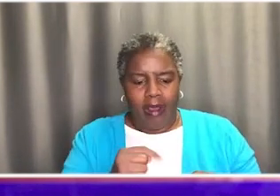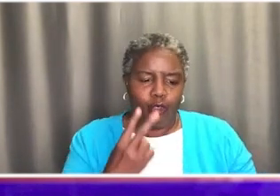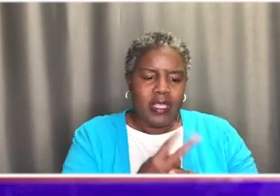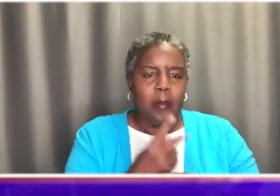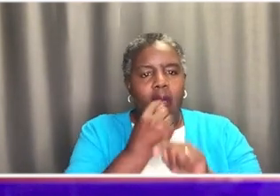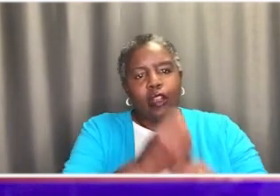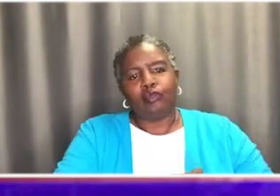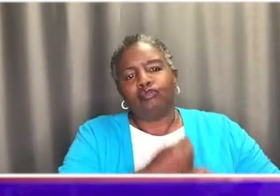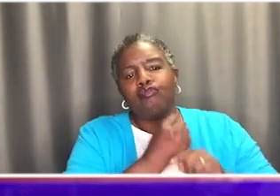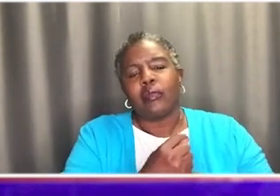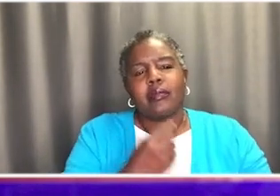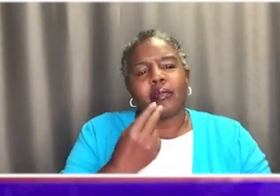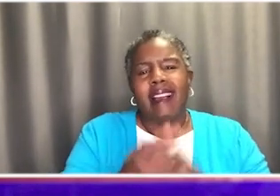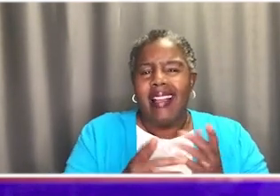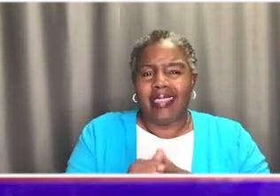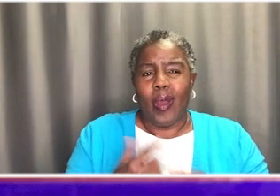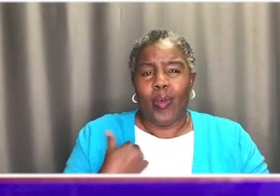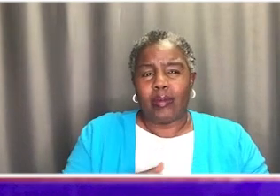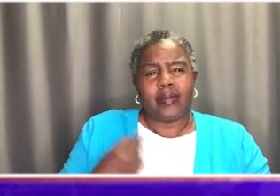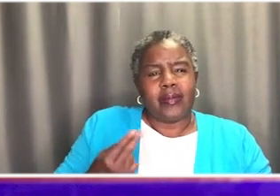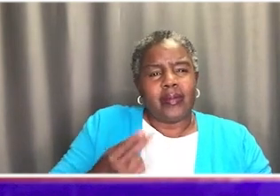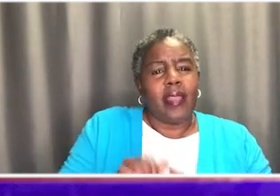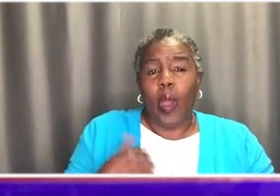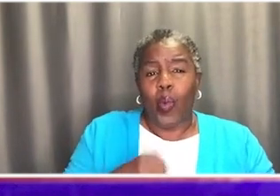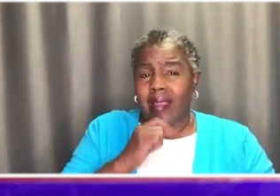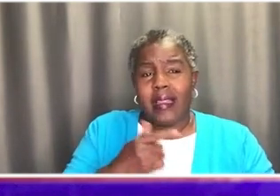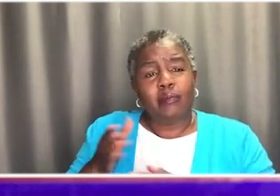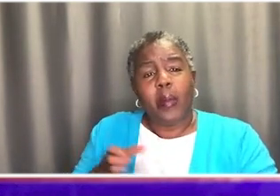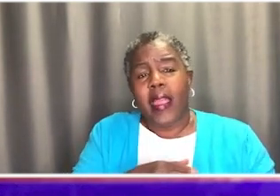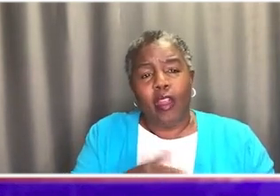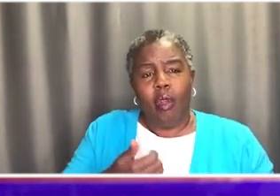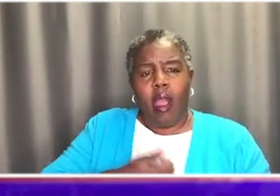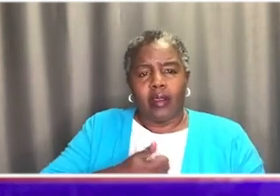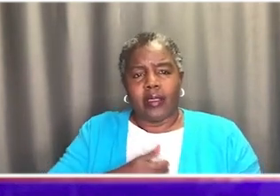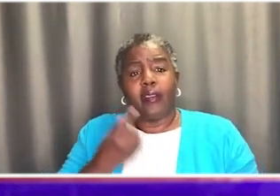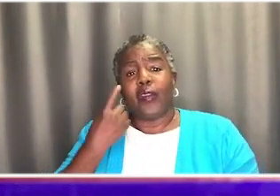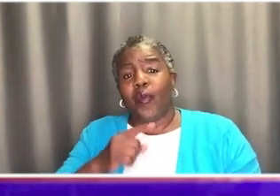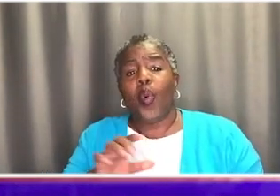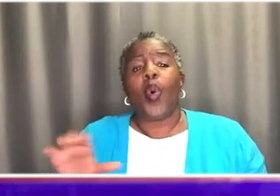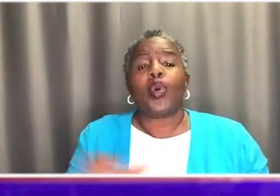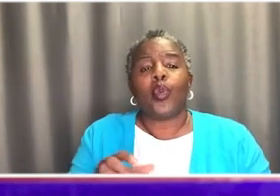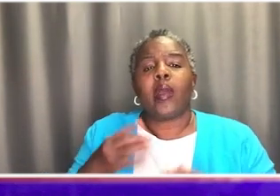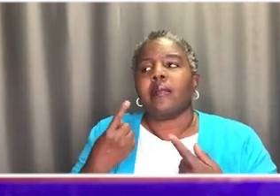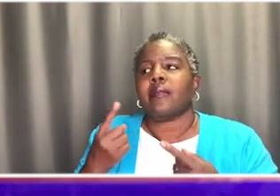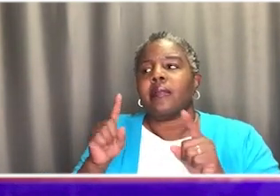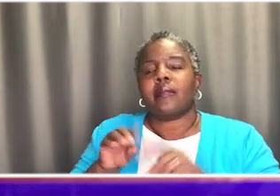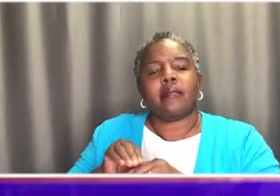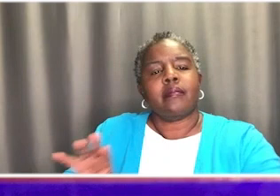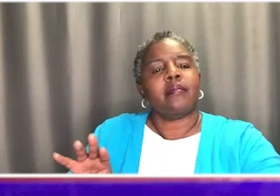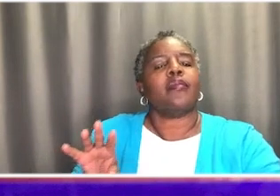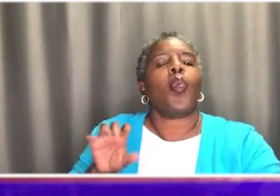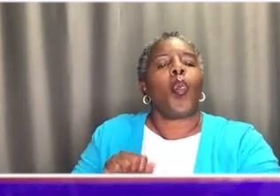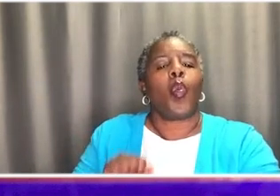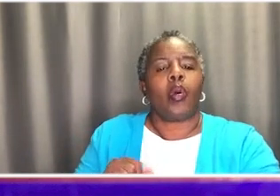tradition that we did not prepare ourselves for doing effective